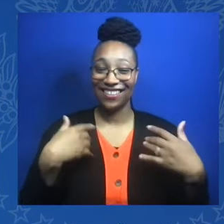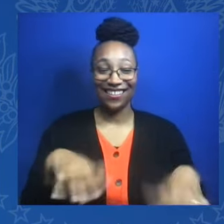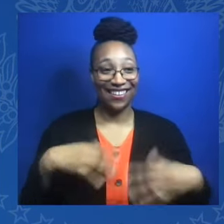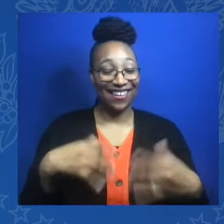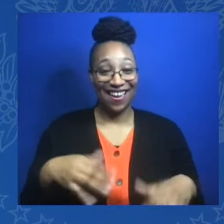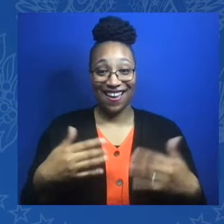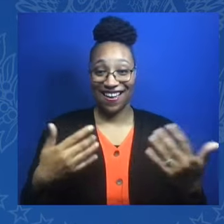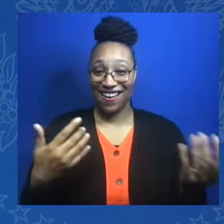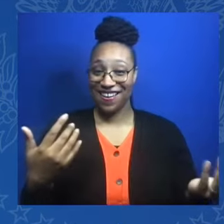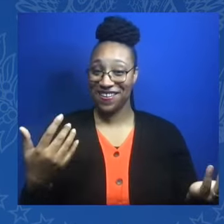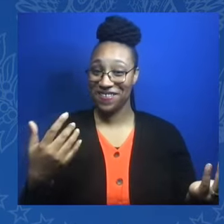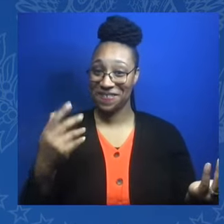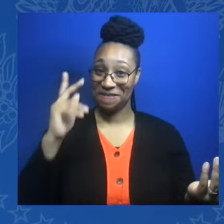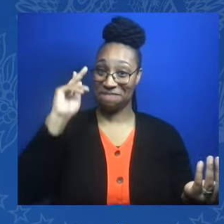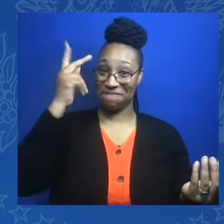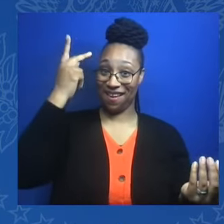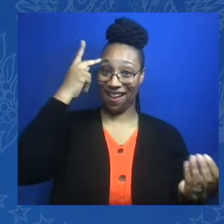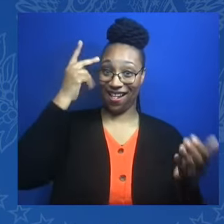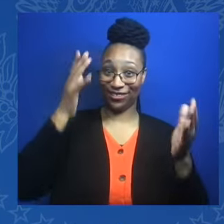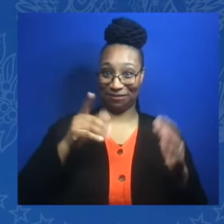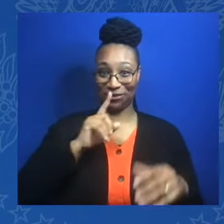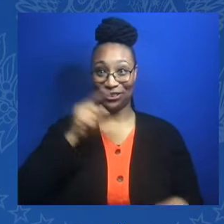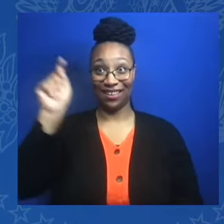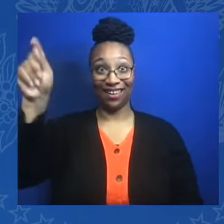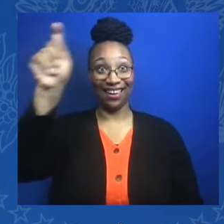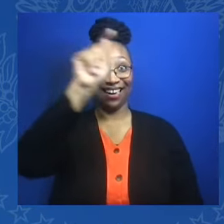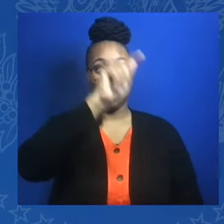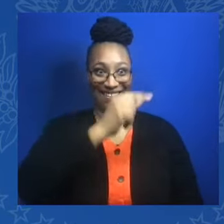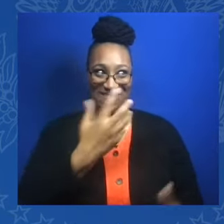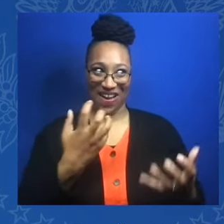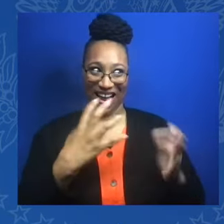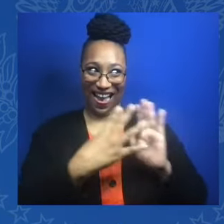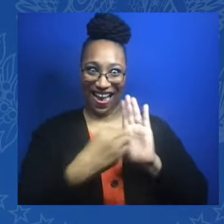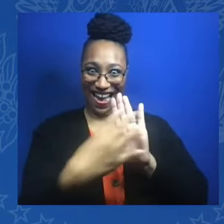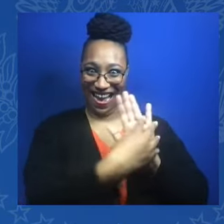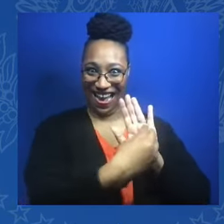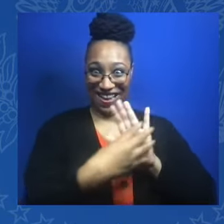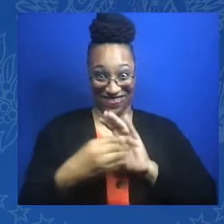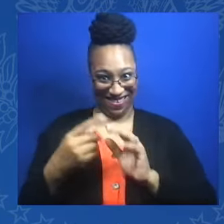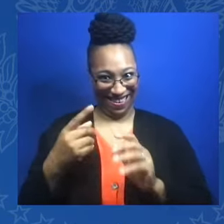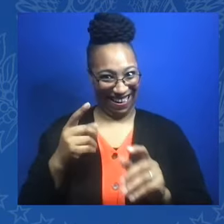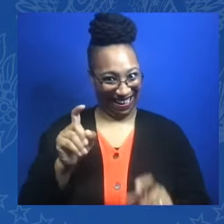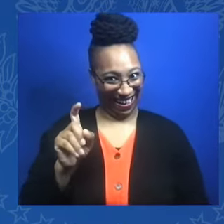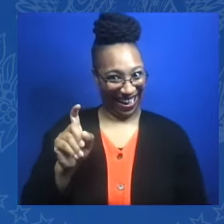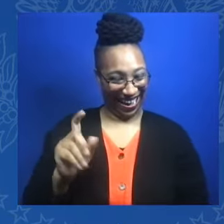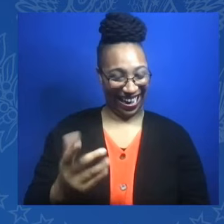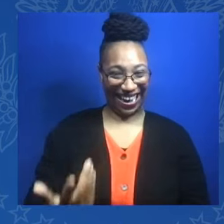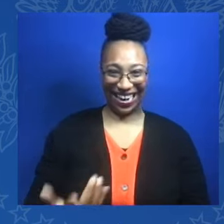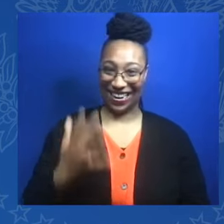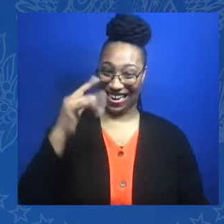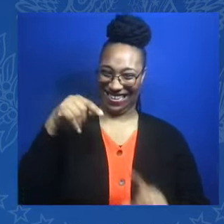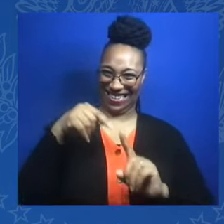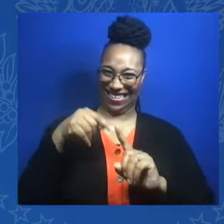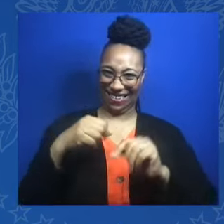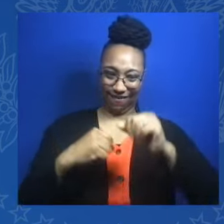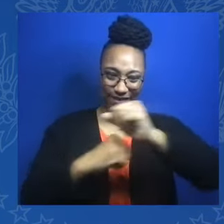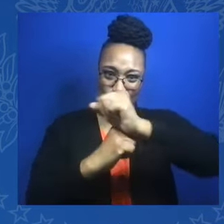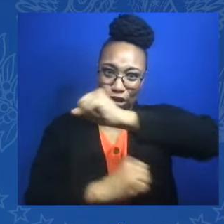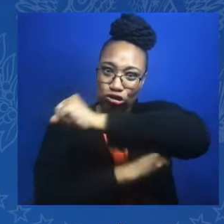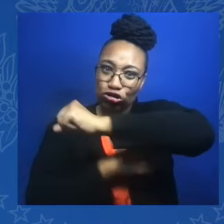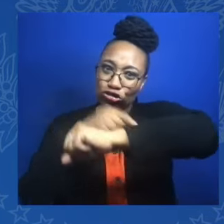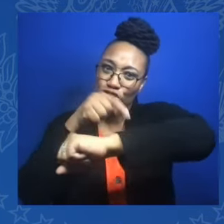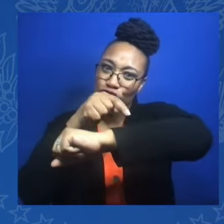But there's a reason for it. The same fundamental aspirations reverberate across both our nations, from the Atlantic to the